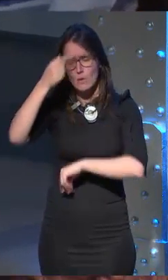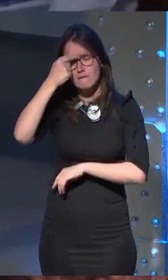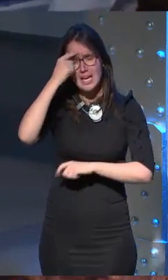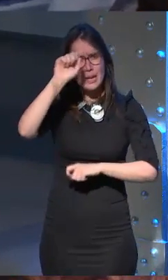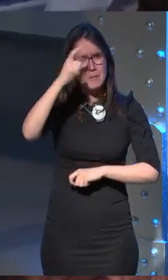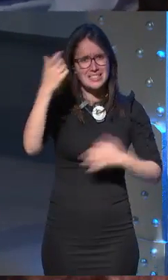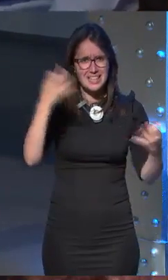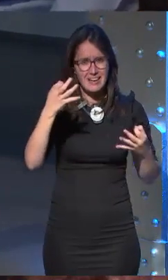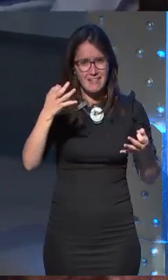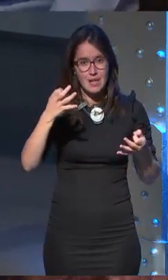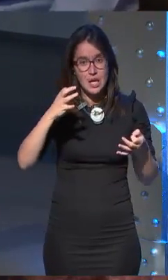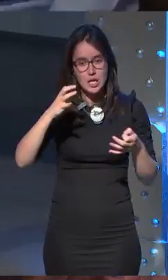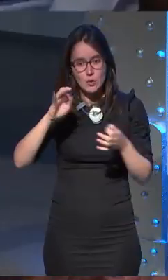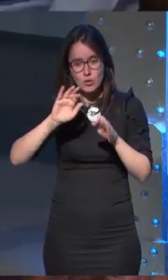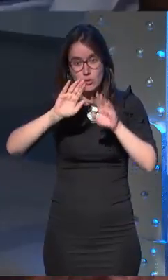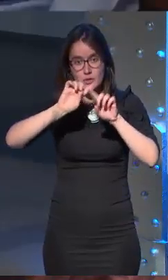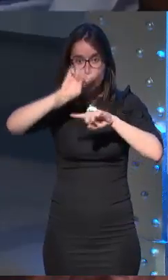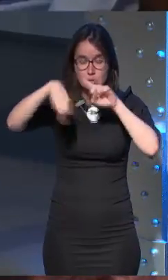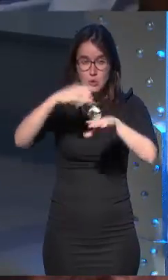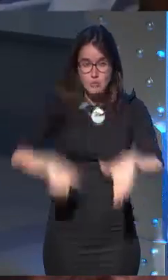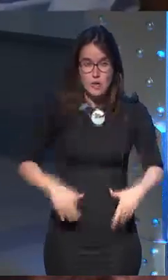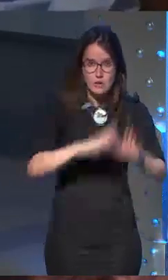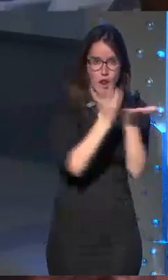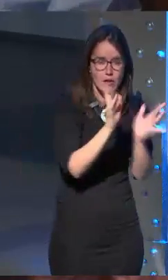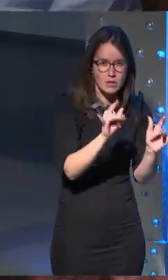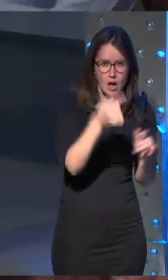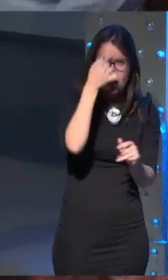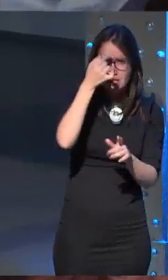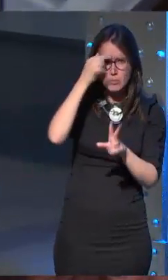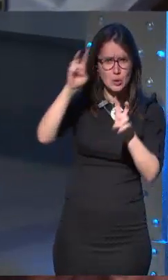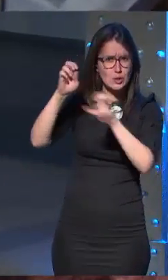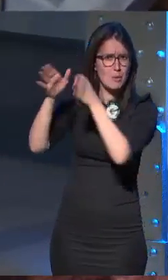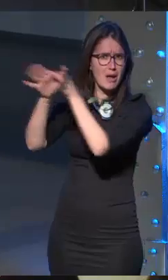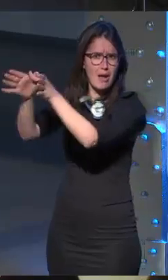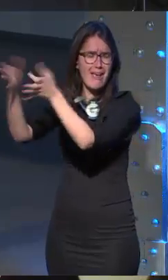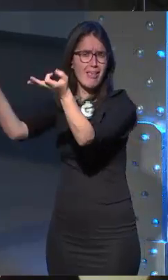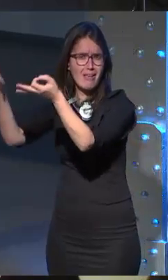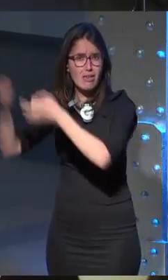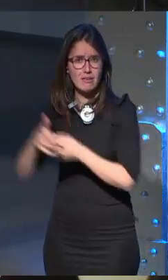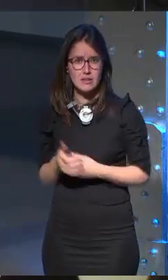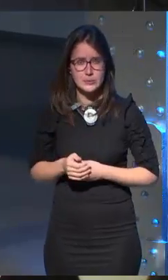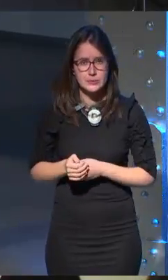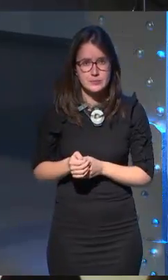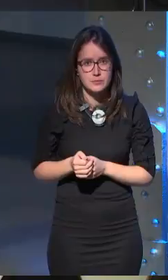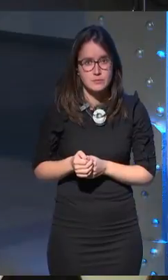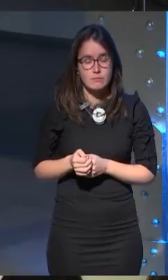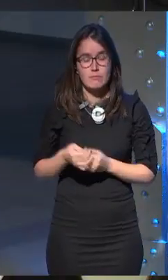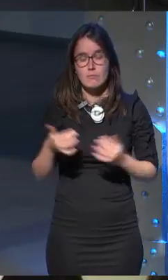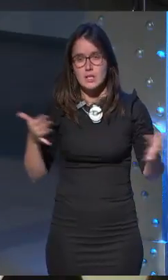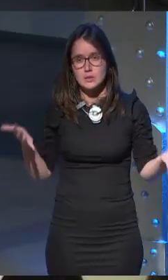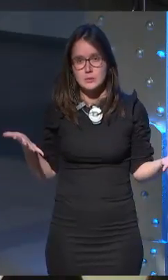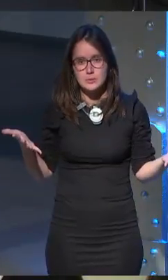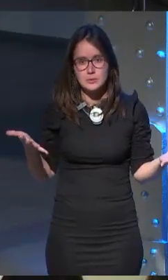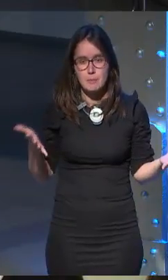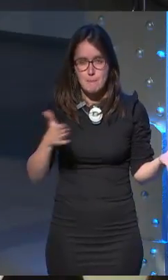there? And once you were back, what were you missing from space? You miss